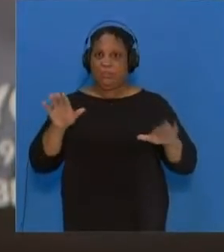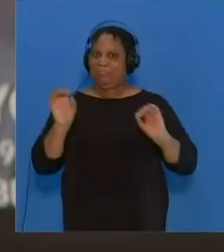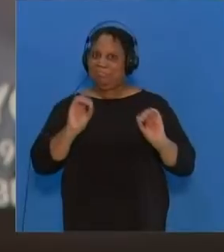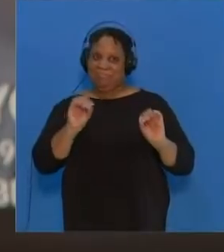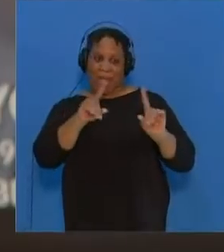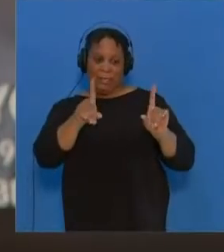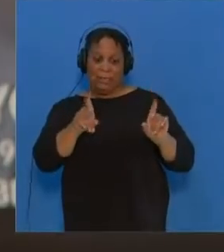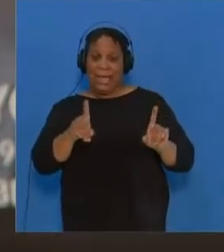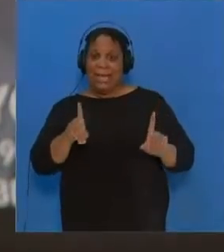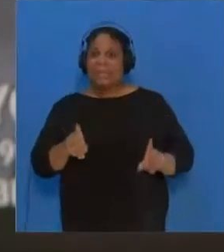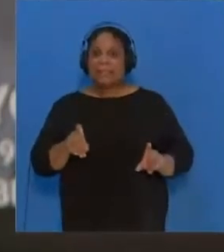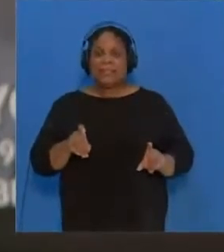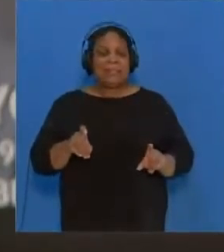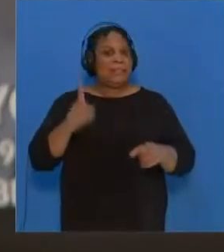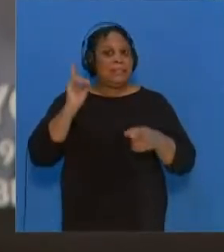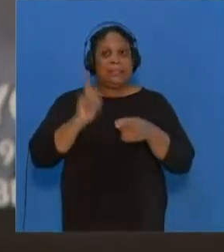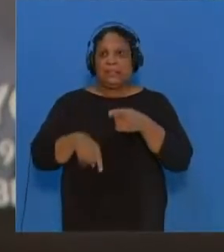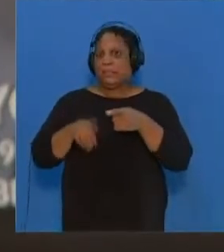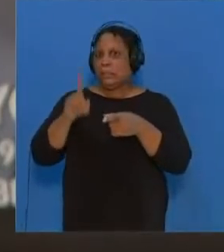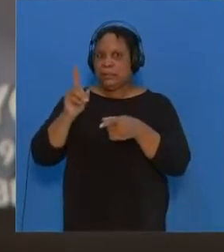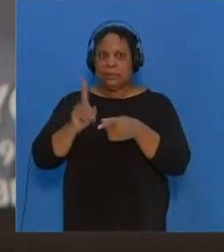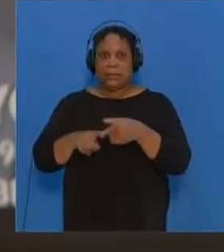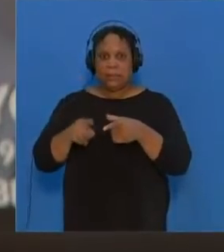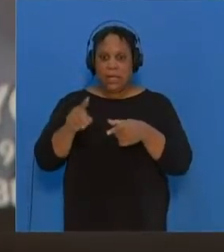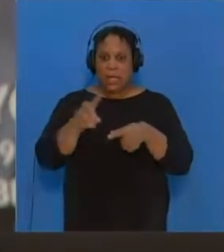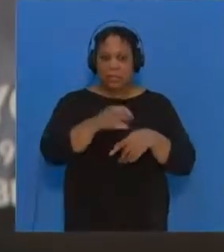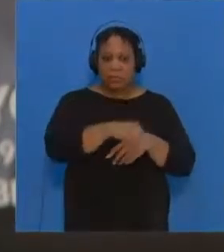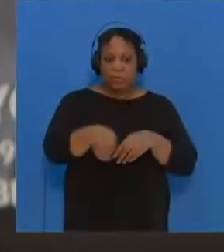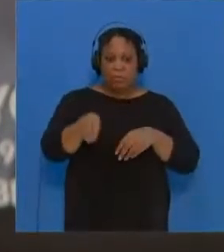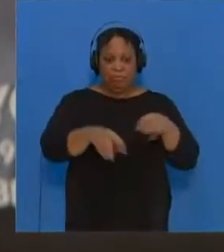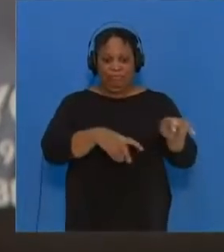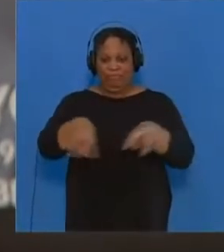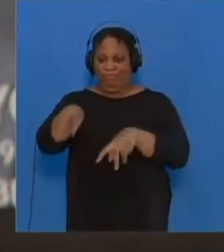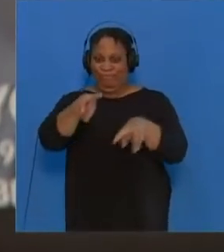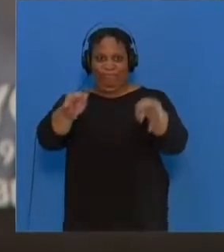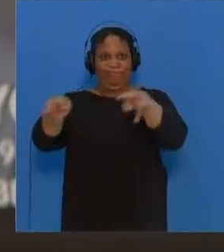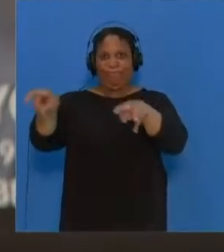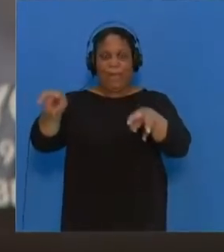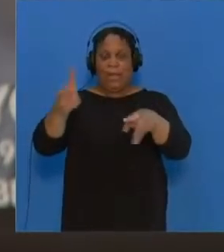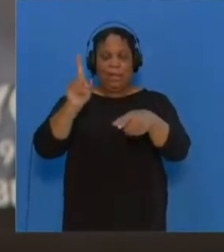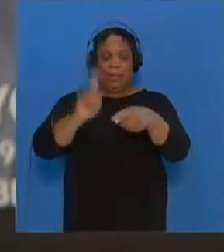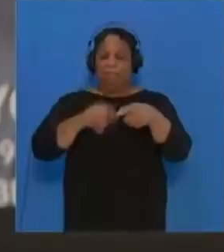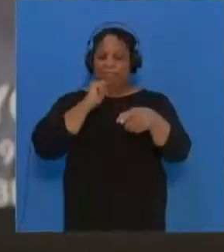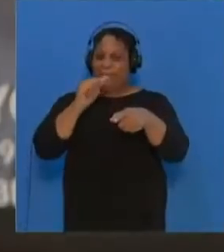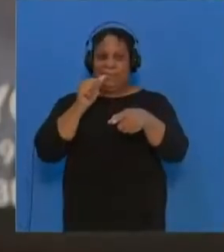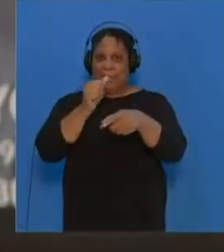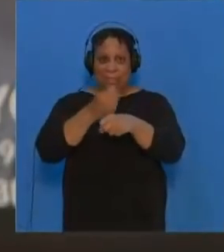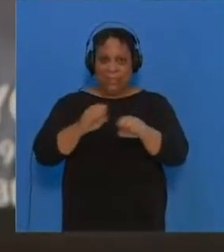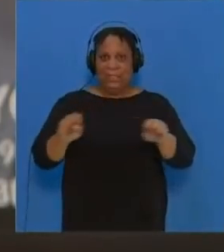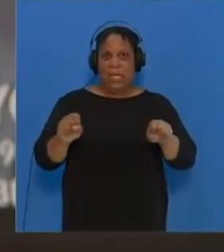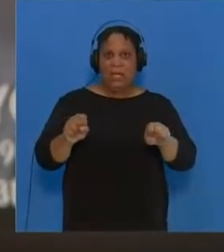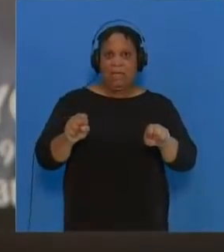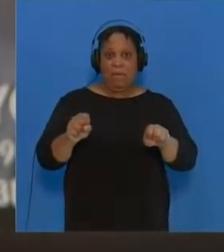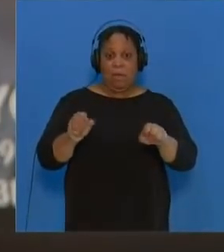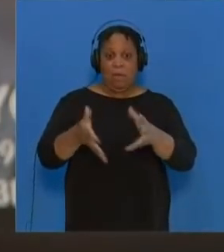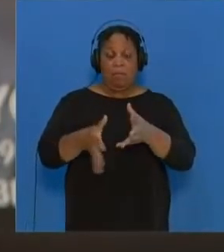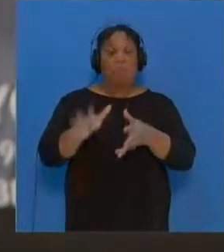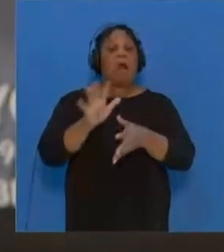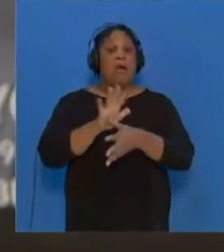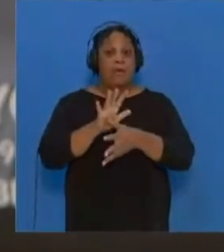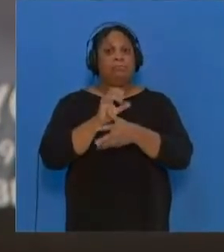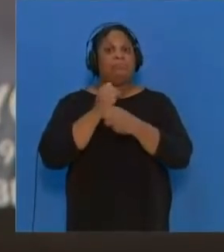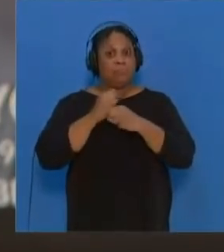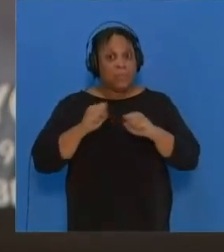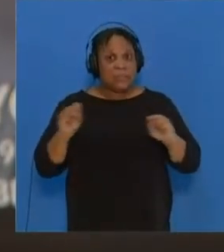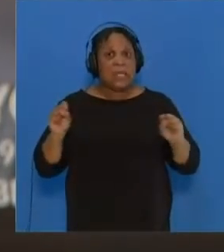tested are not able to move about the island. That wouldn't be safe. And so our priority is